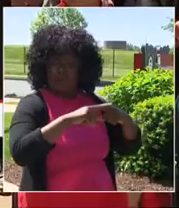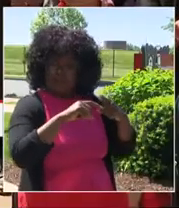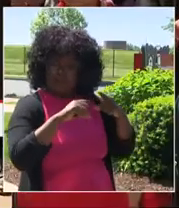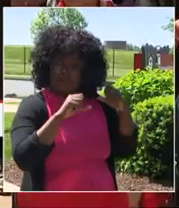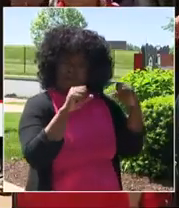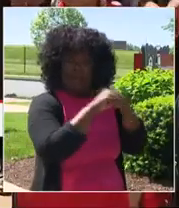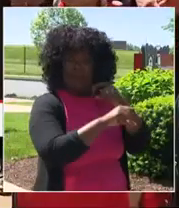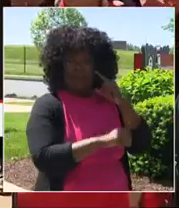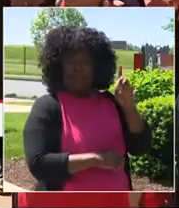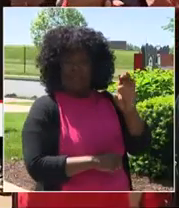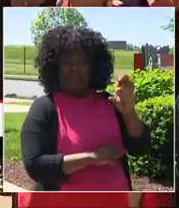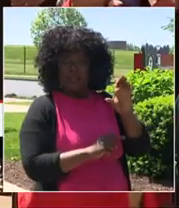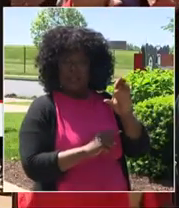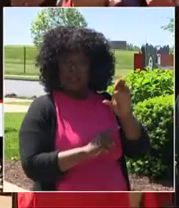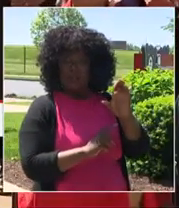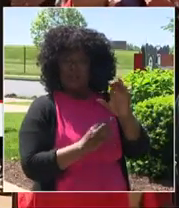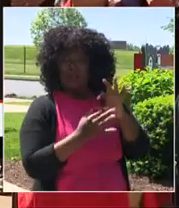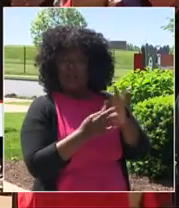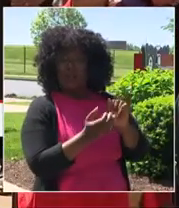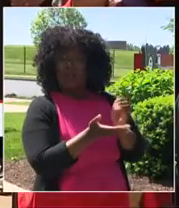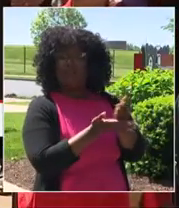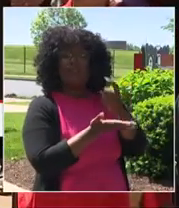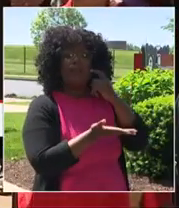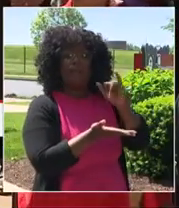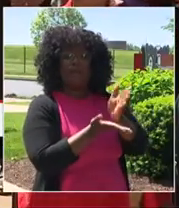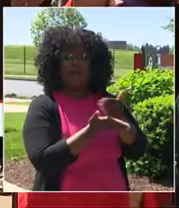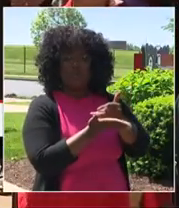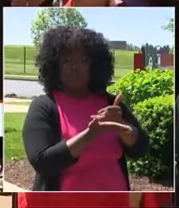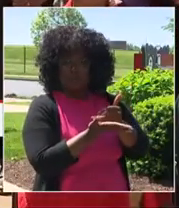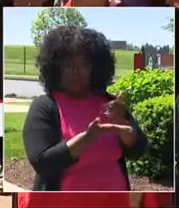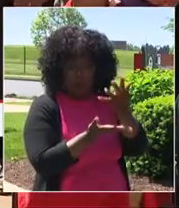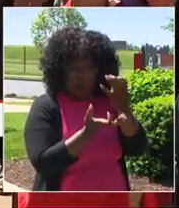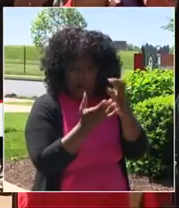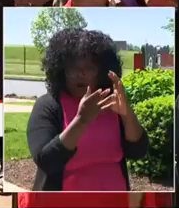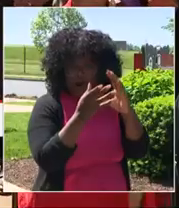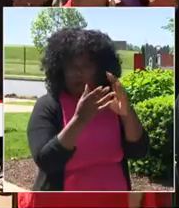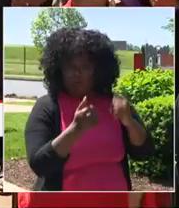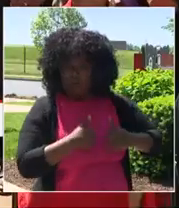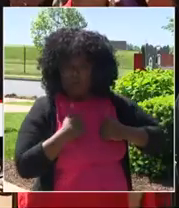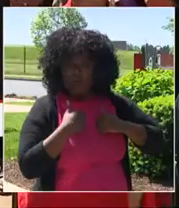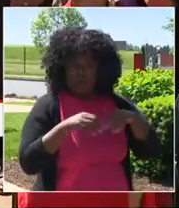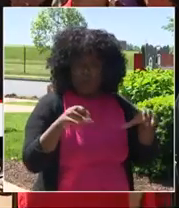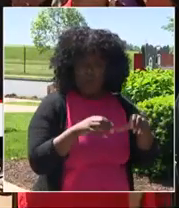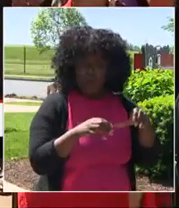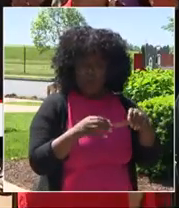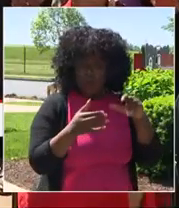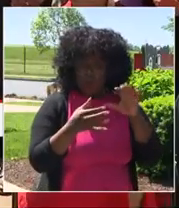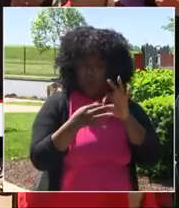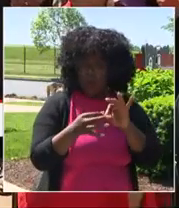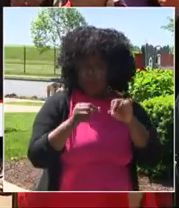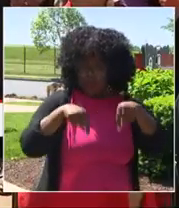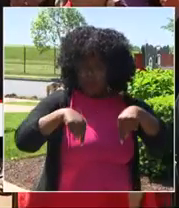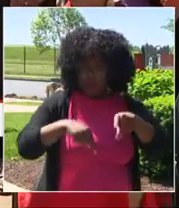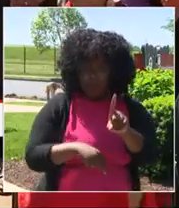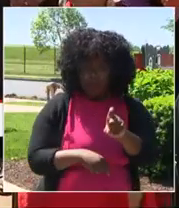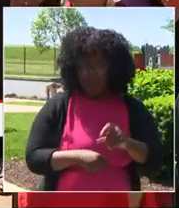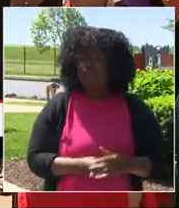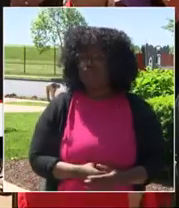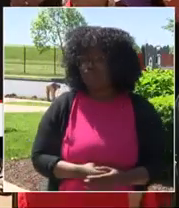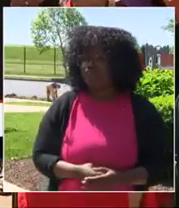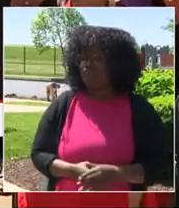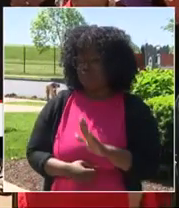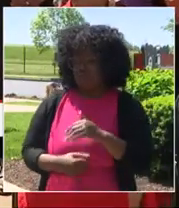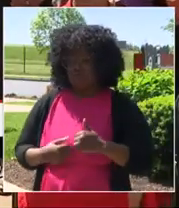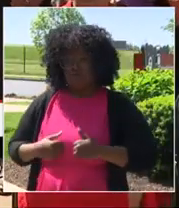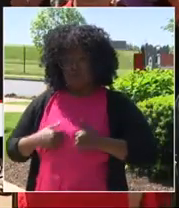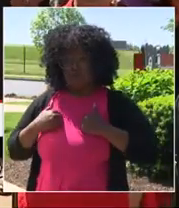recently over budget matters. Is there anything you would want residents to do in this circumstance? I think DC residents should stand